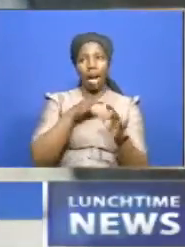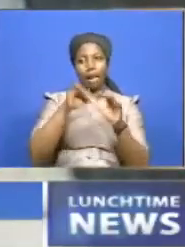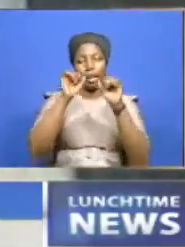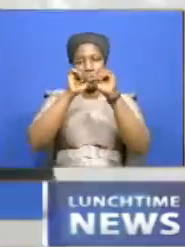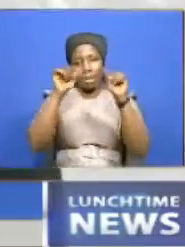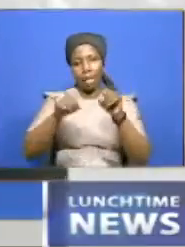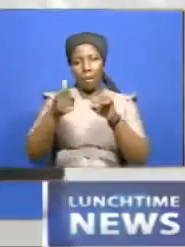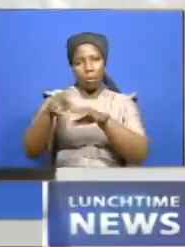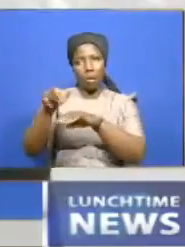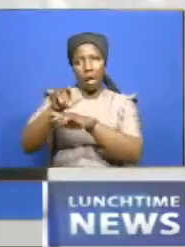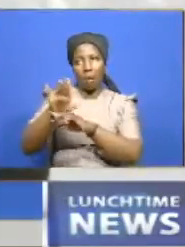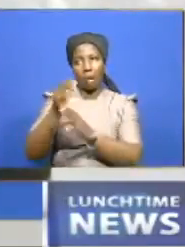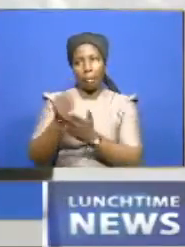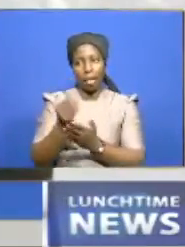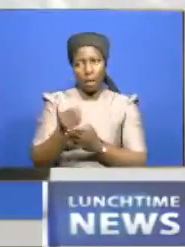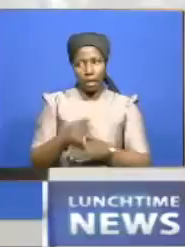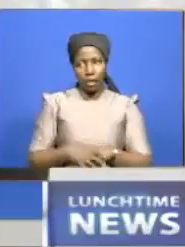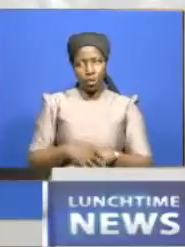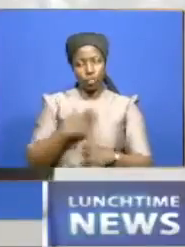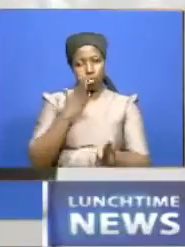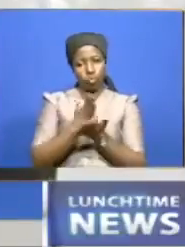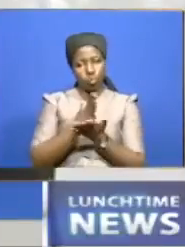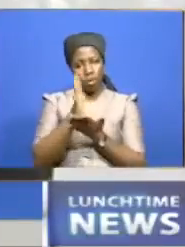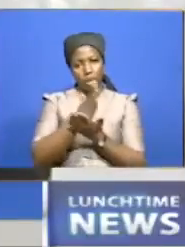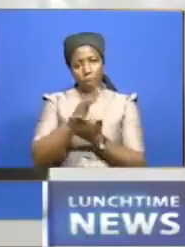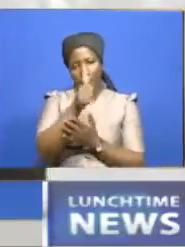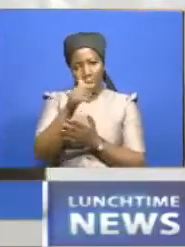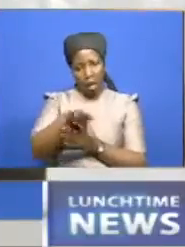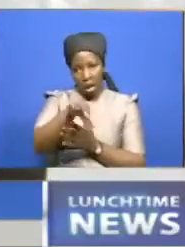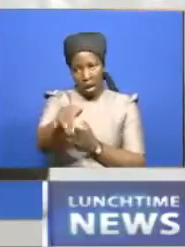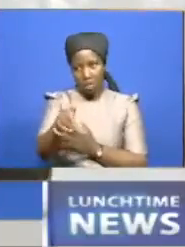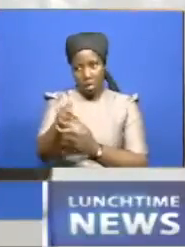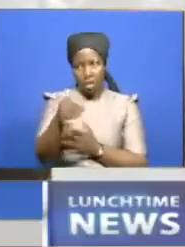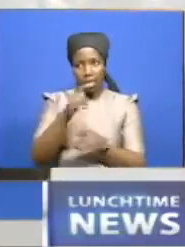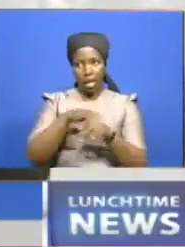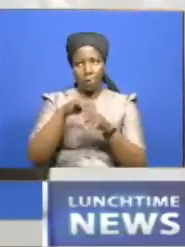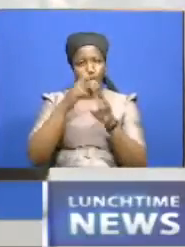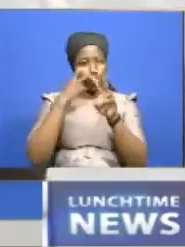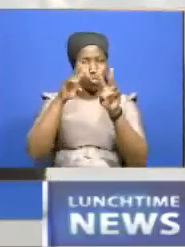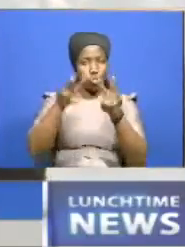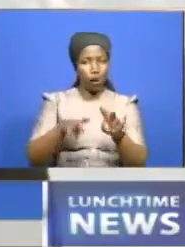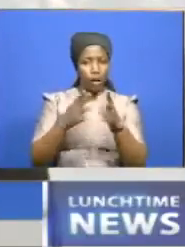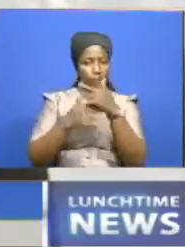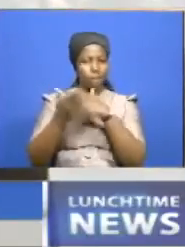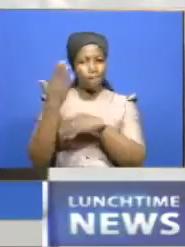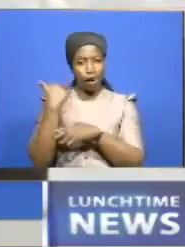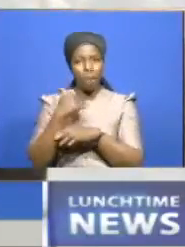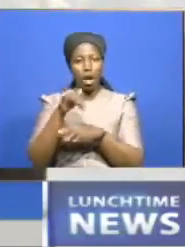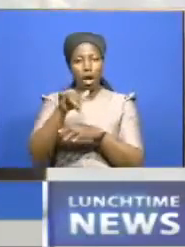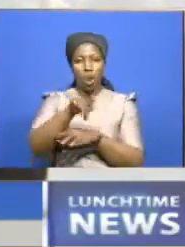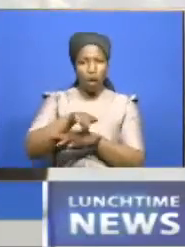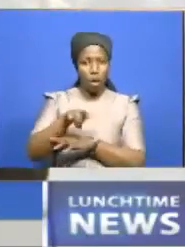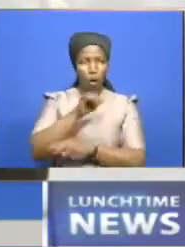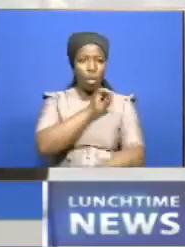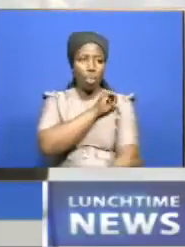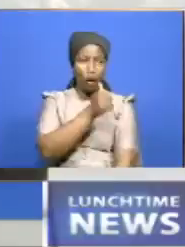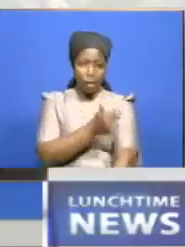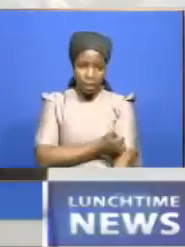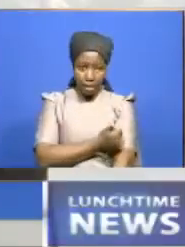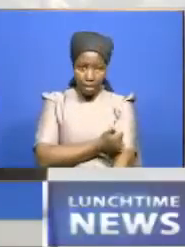revenue streams. It is true that in some counties, when you look at the former local authorities,